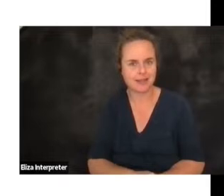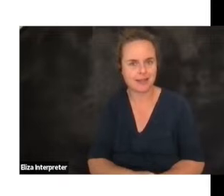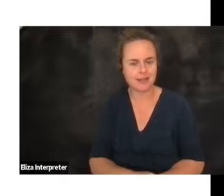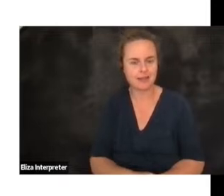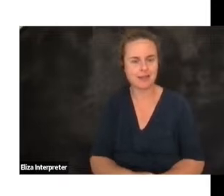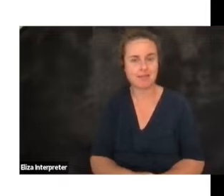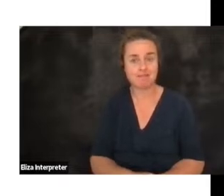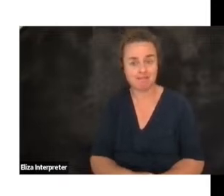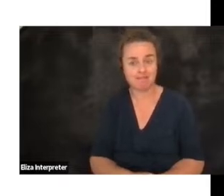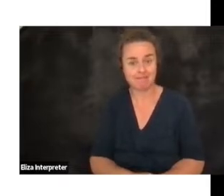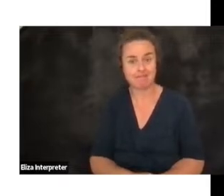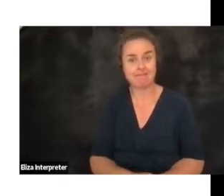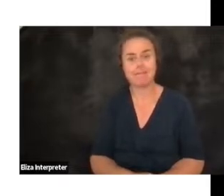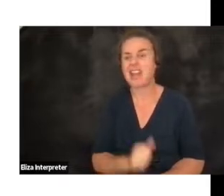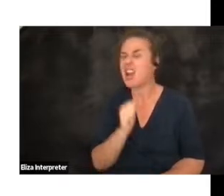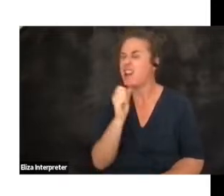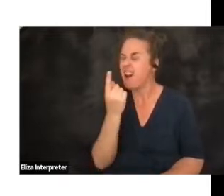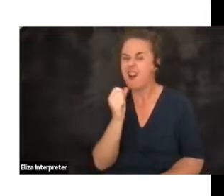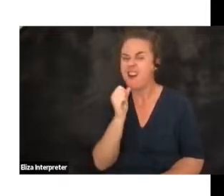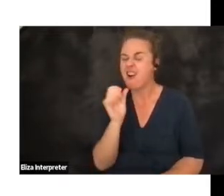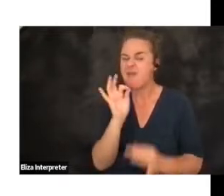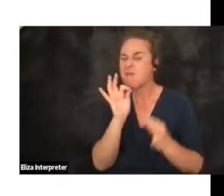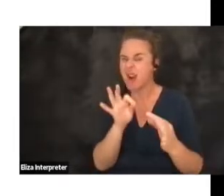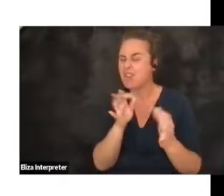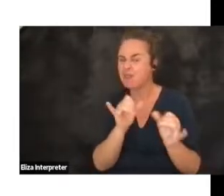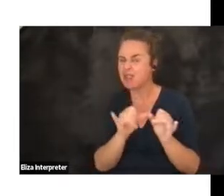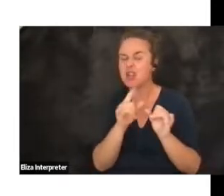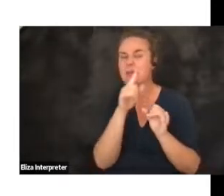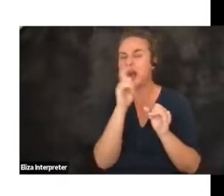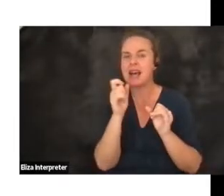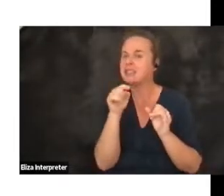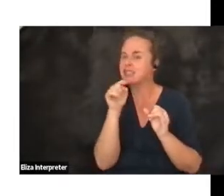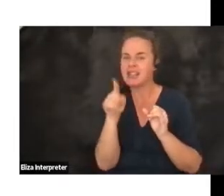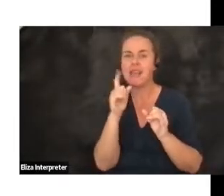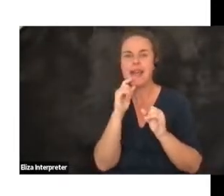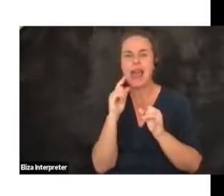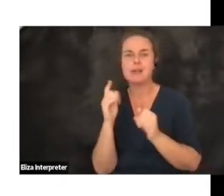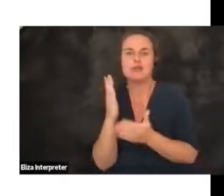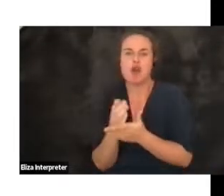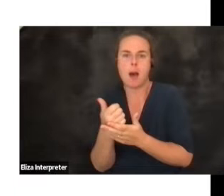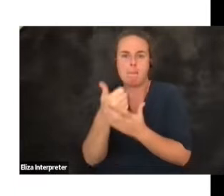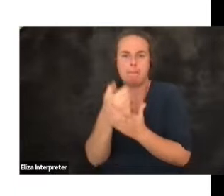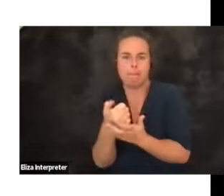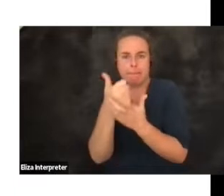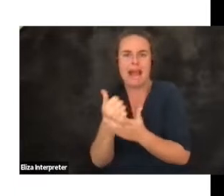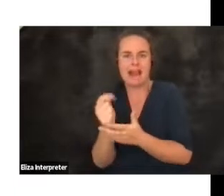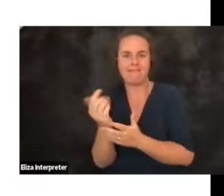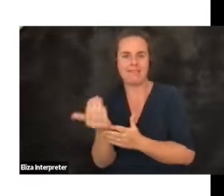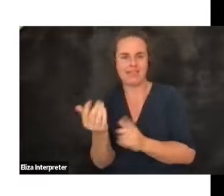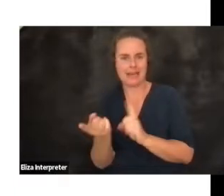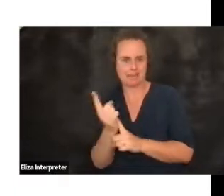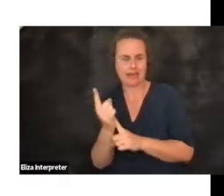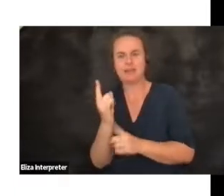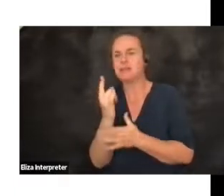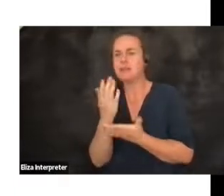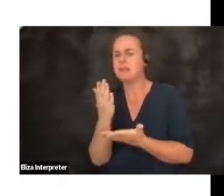perfect measurement because they cut it off at 15 minutes, and there are some kids who may have waited longer, but given those